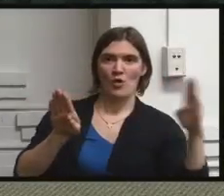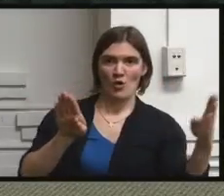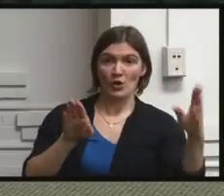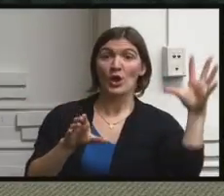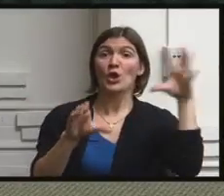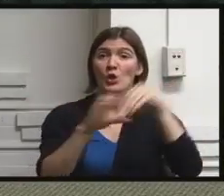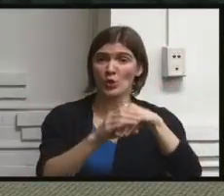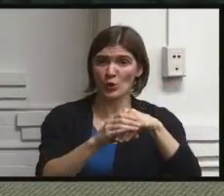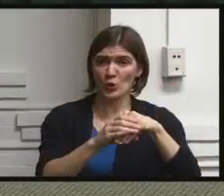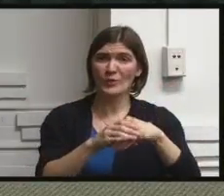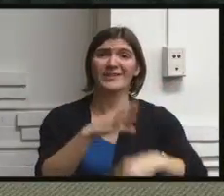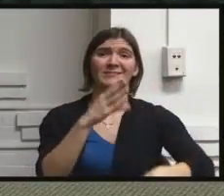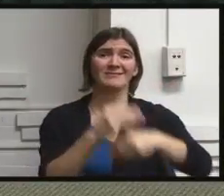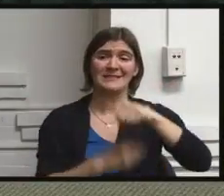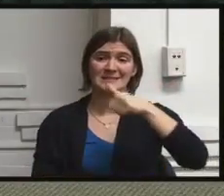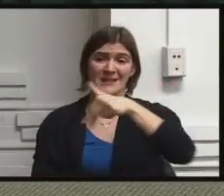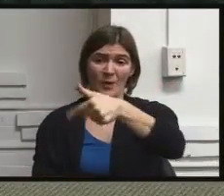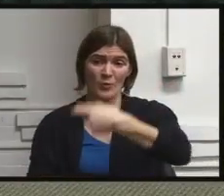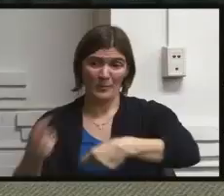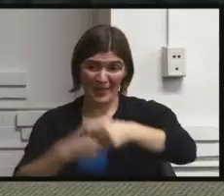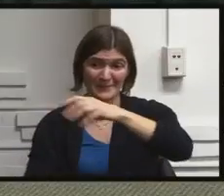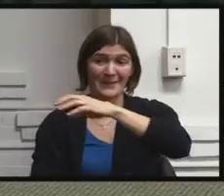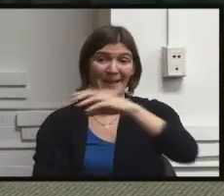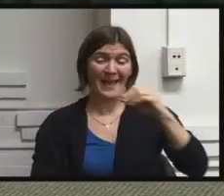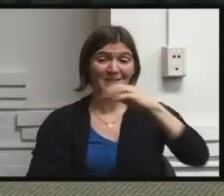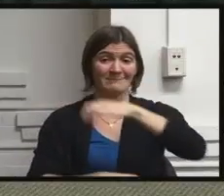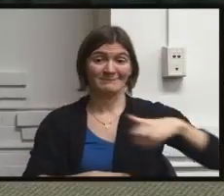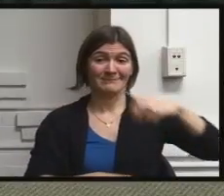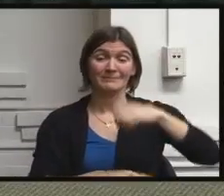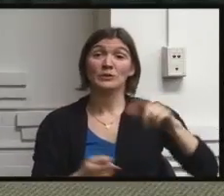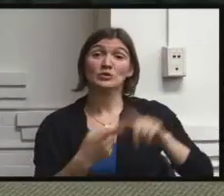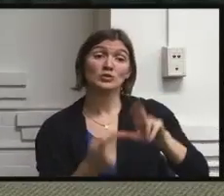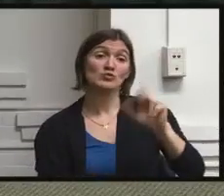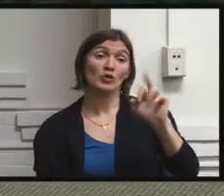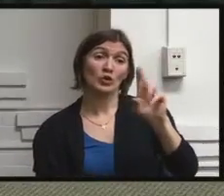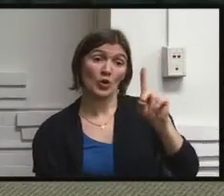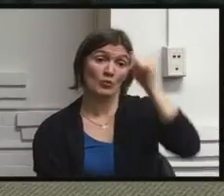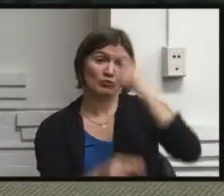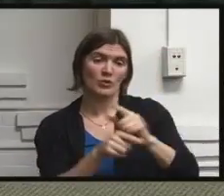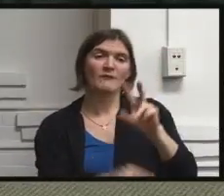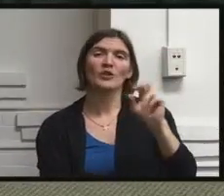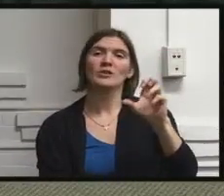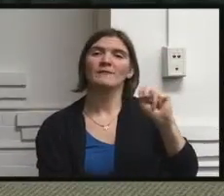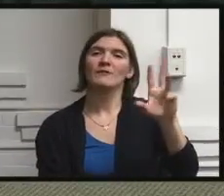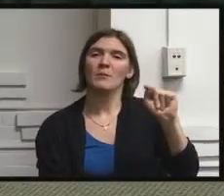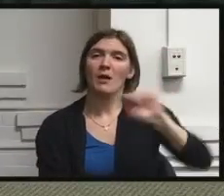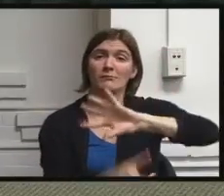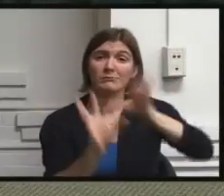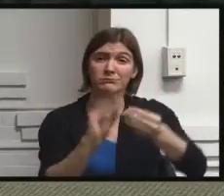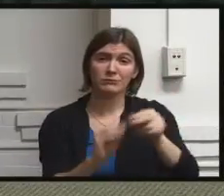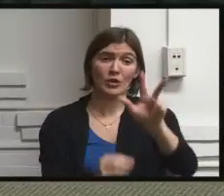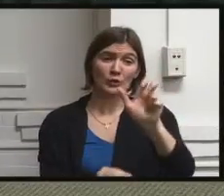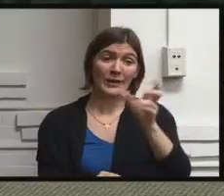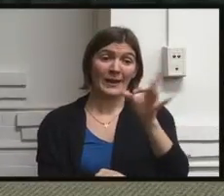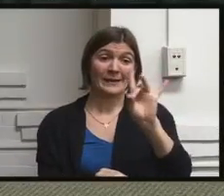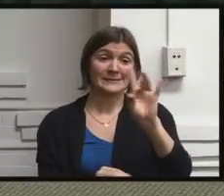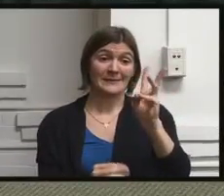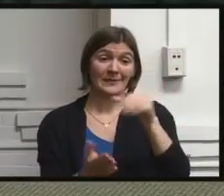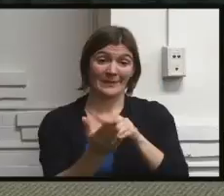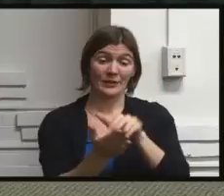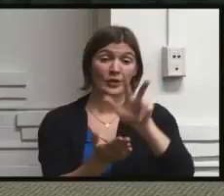including alternate two sidewalk replacement, to Renault Brothers of Vernon, Vermont, for a total amount of